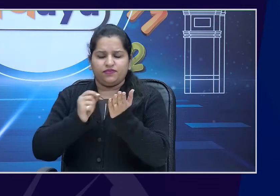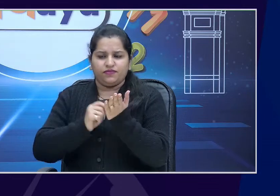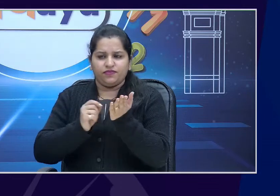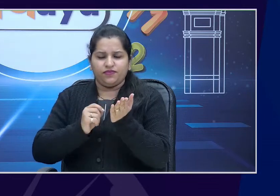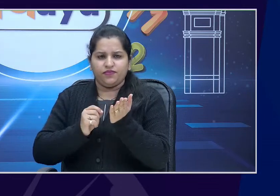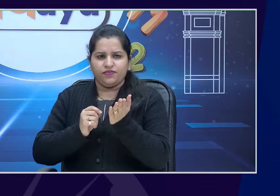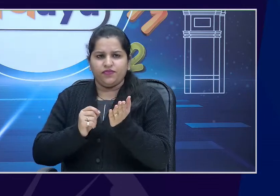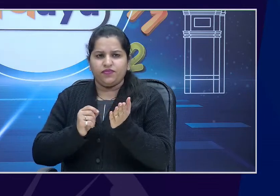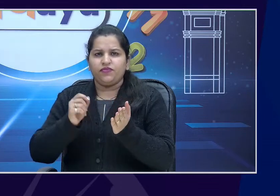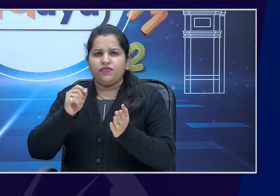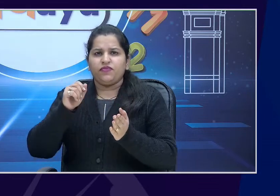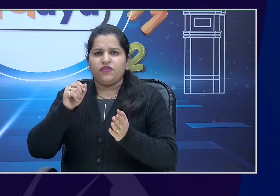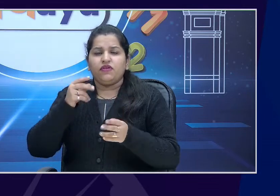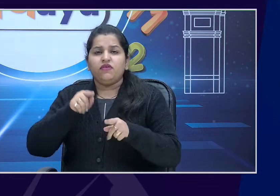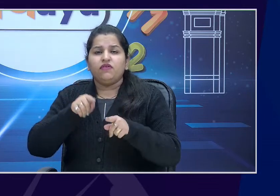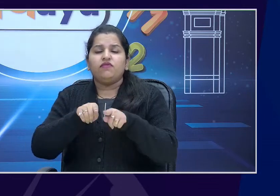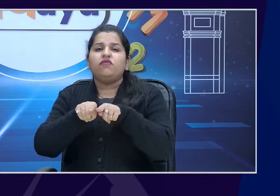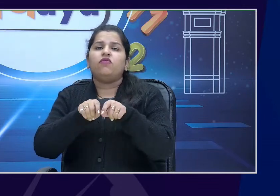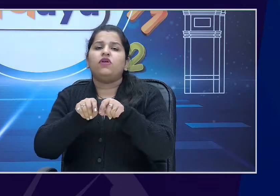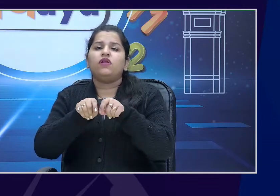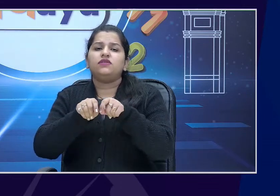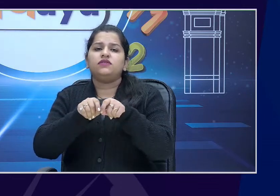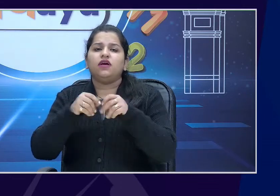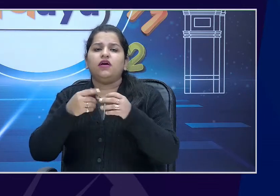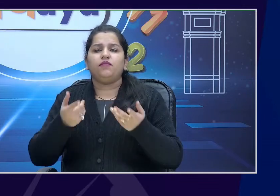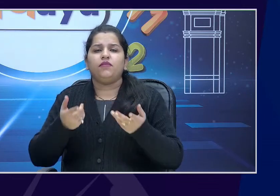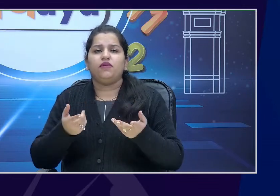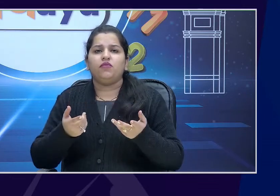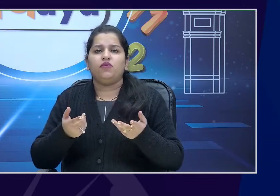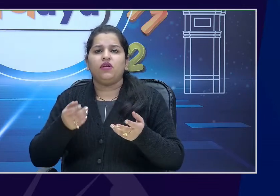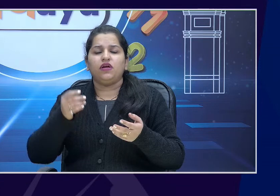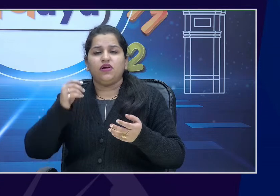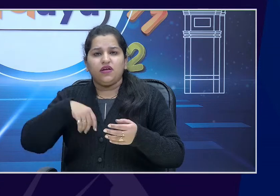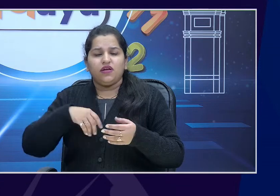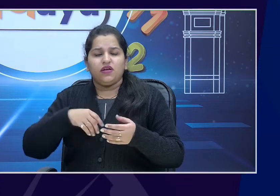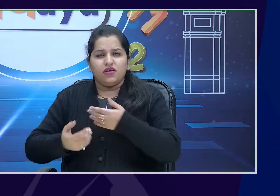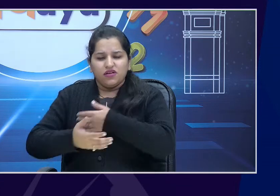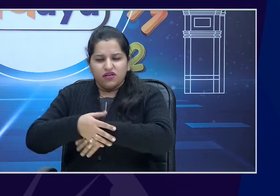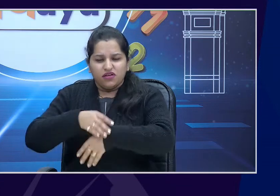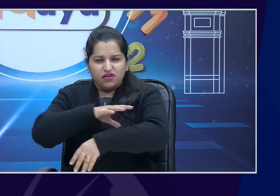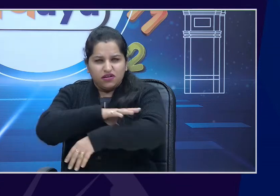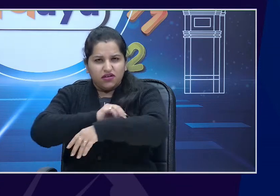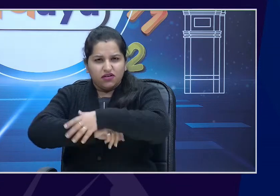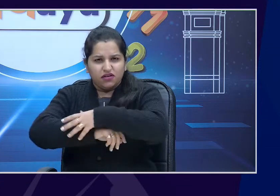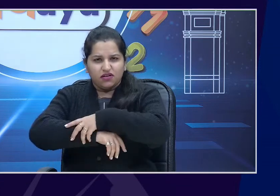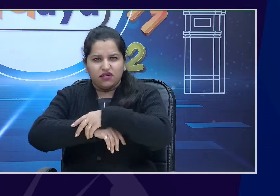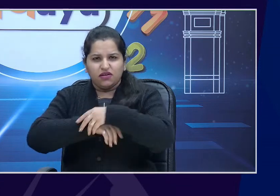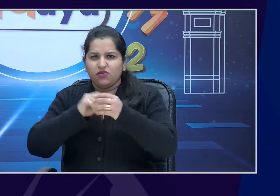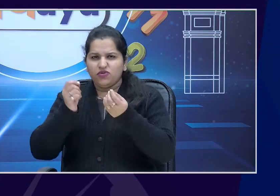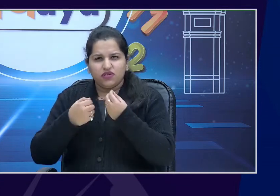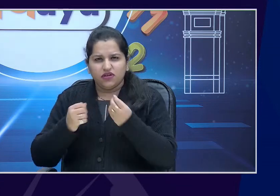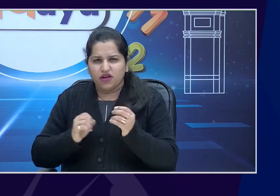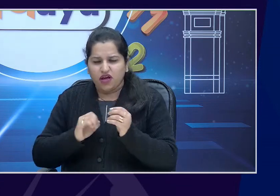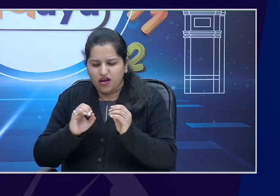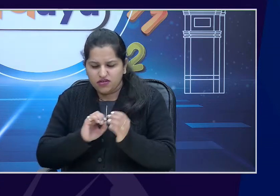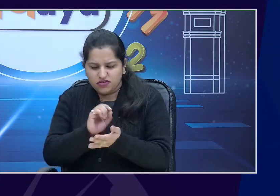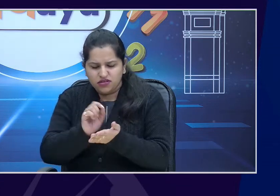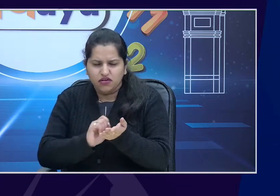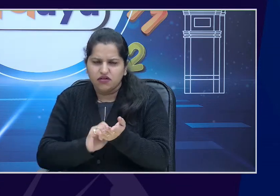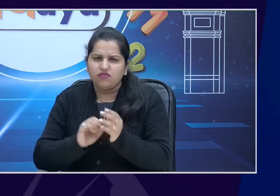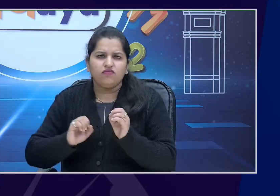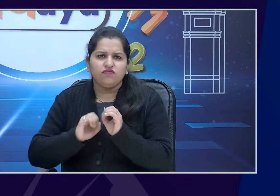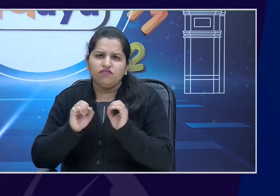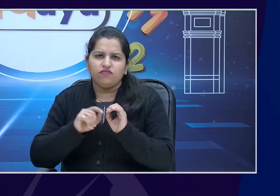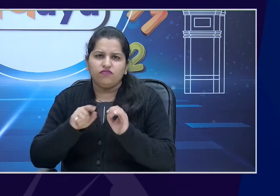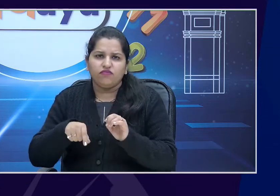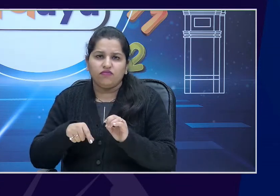children, for example, students with cerebral palsy may not be able to use their hands. Okay, so they can use a